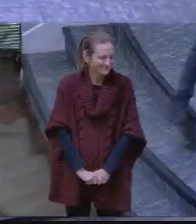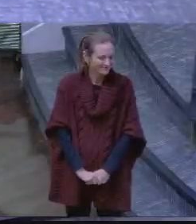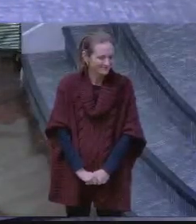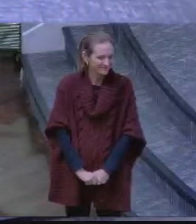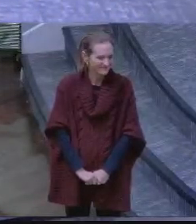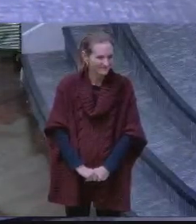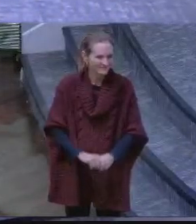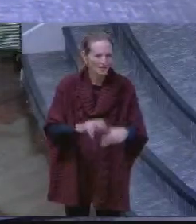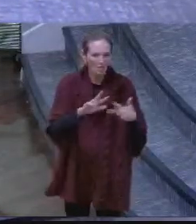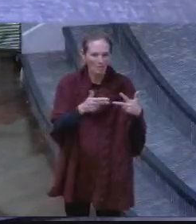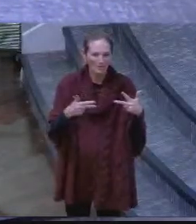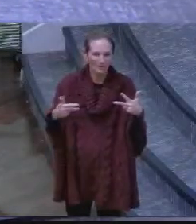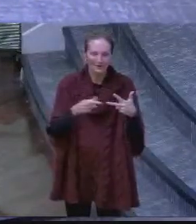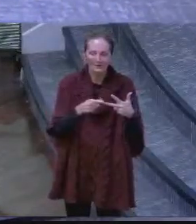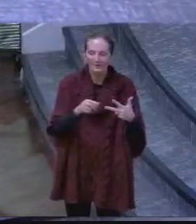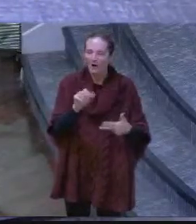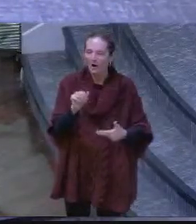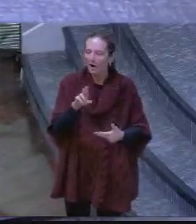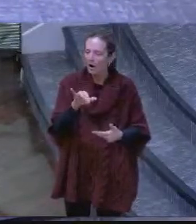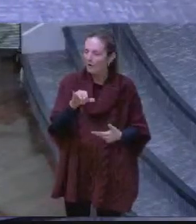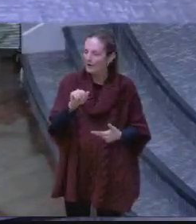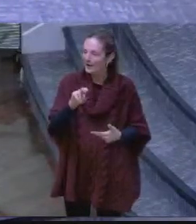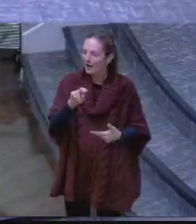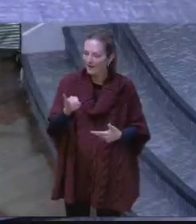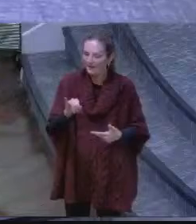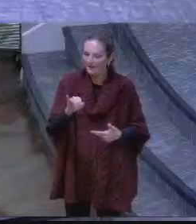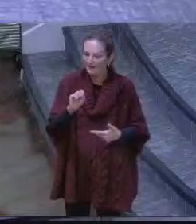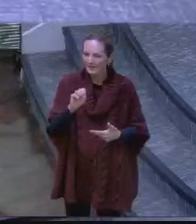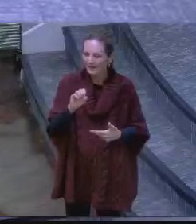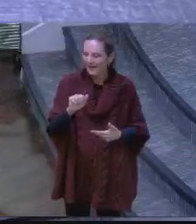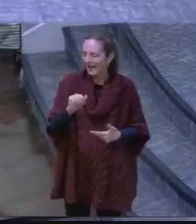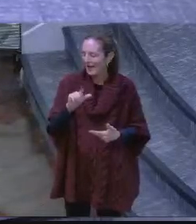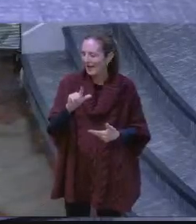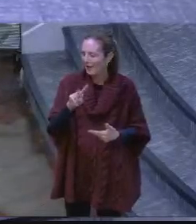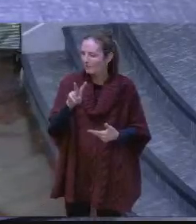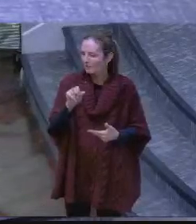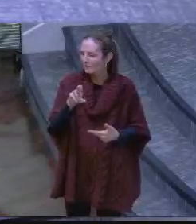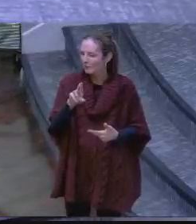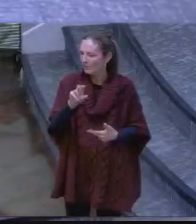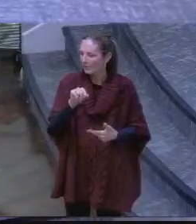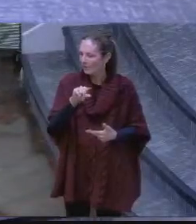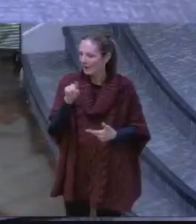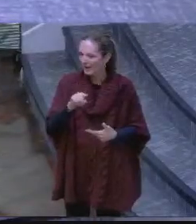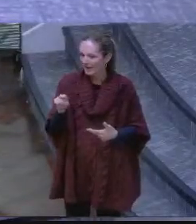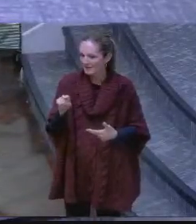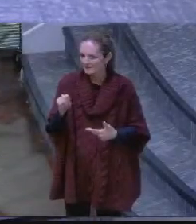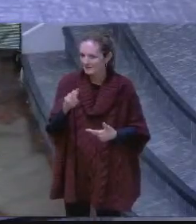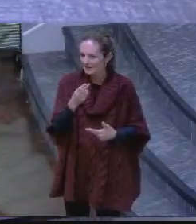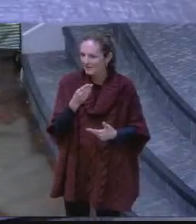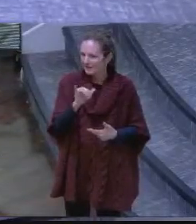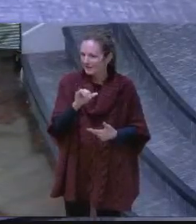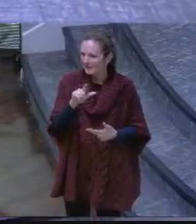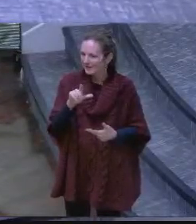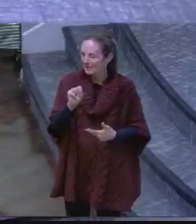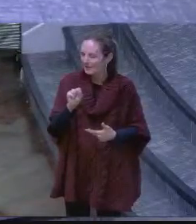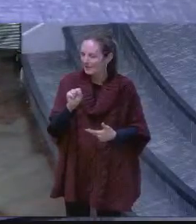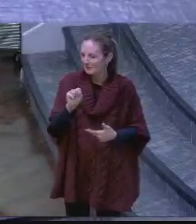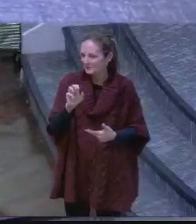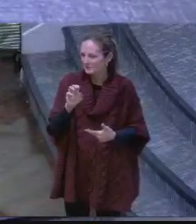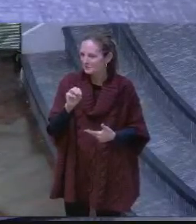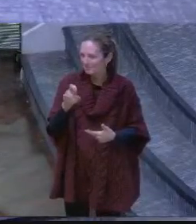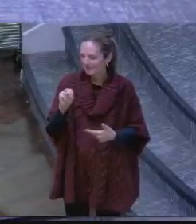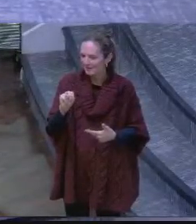Third place, Ariane Silverio Alvarez, 7th grade, Hillsman Middle School.